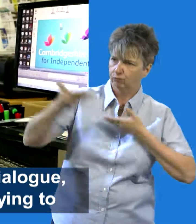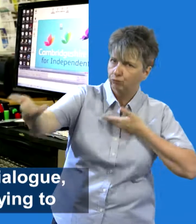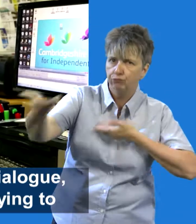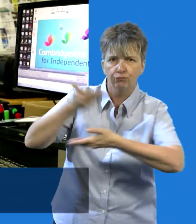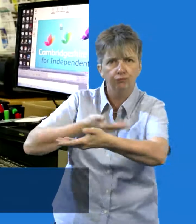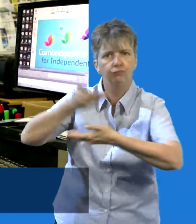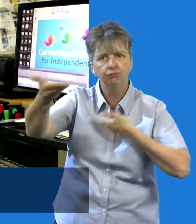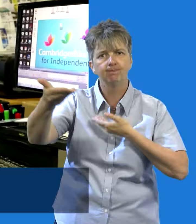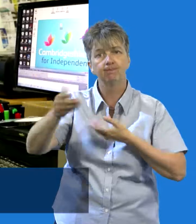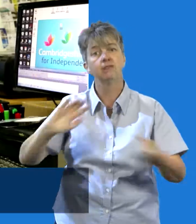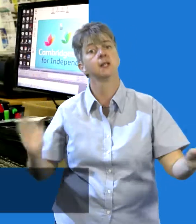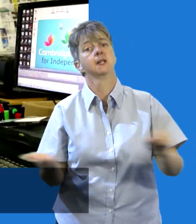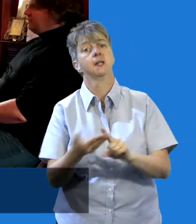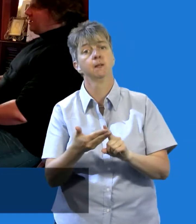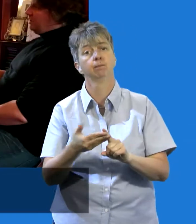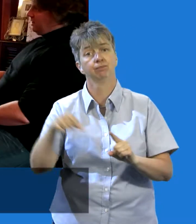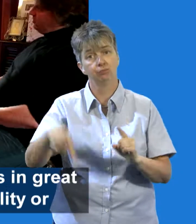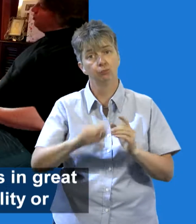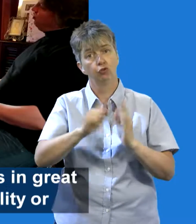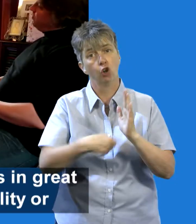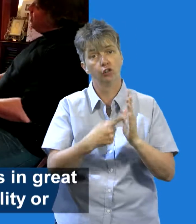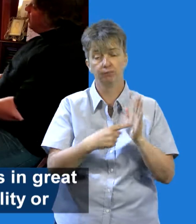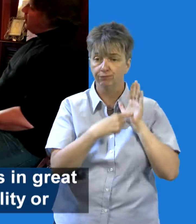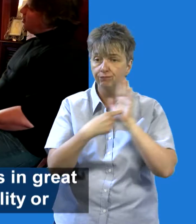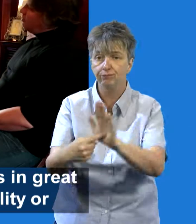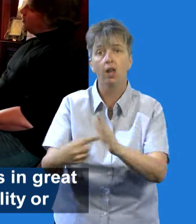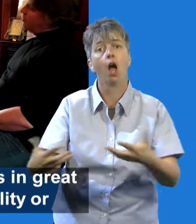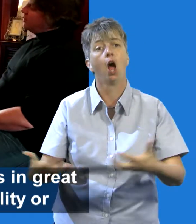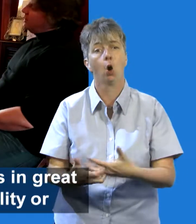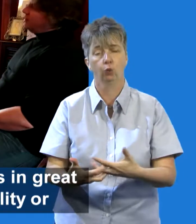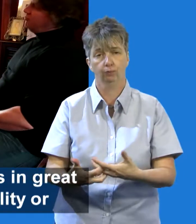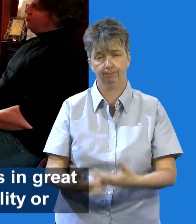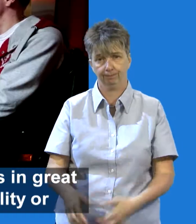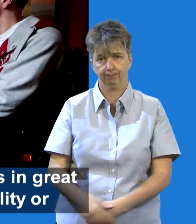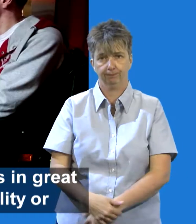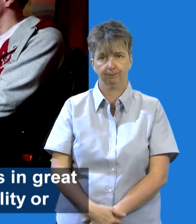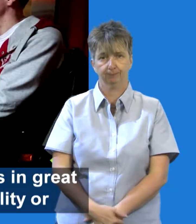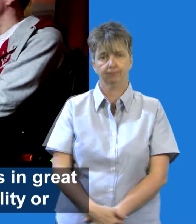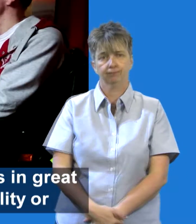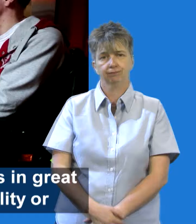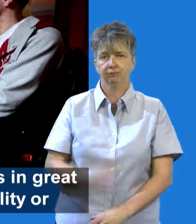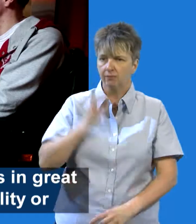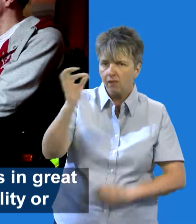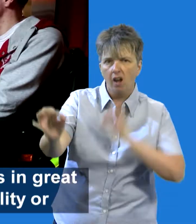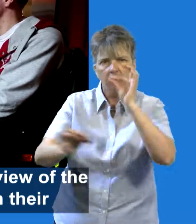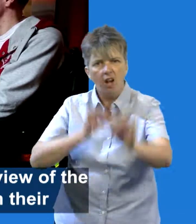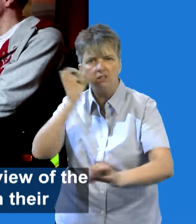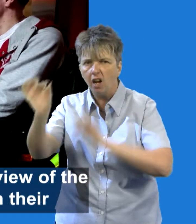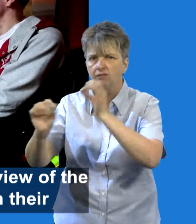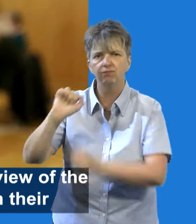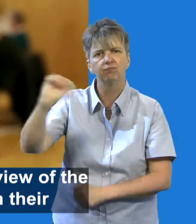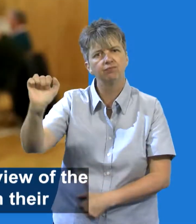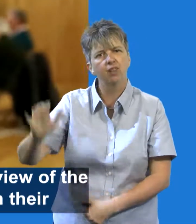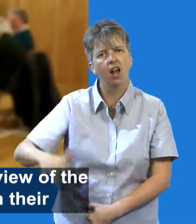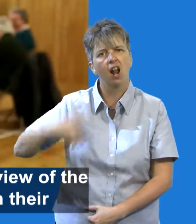what we're trying to address in this project. By asking people about their lives at great depth, and not just about their disability or health